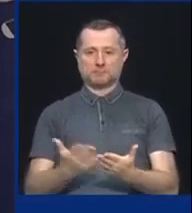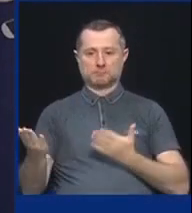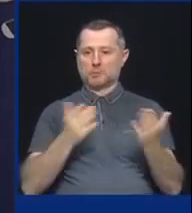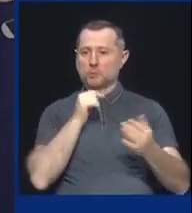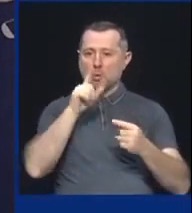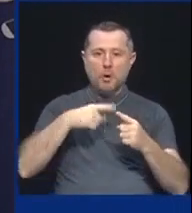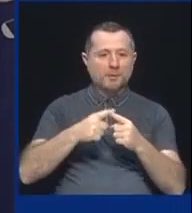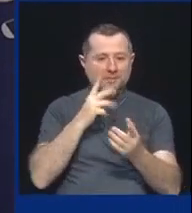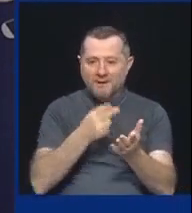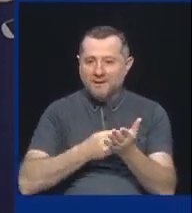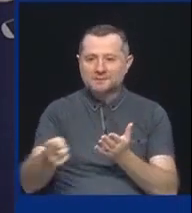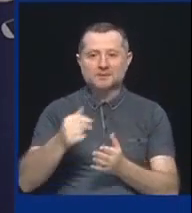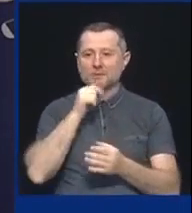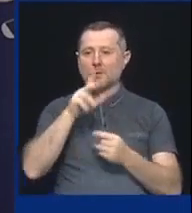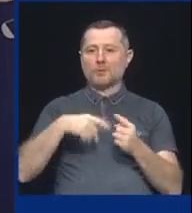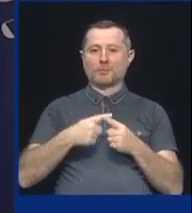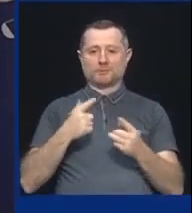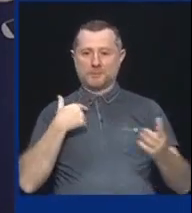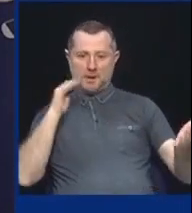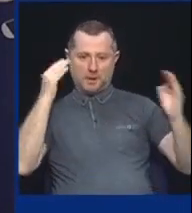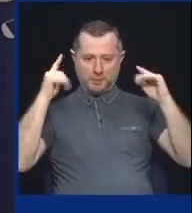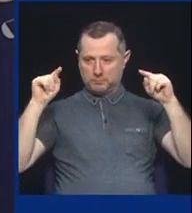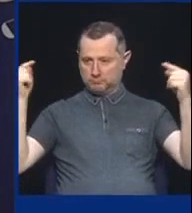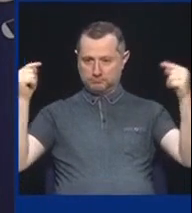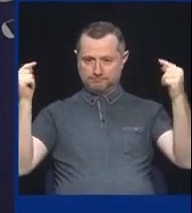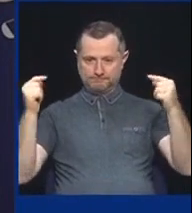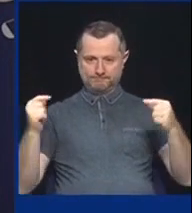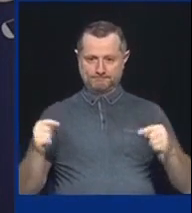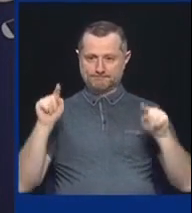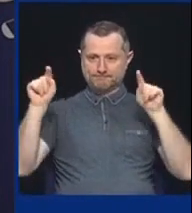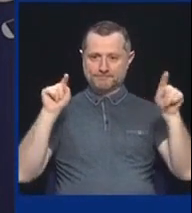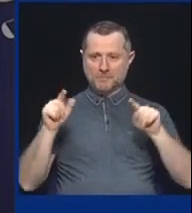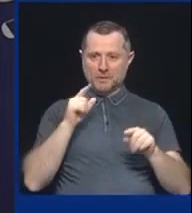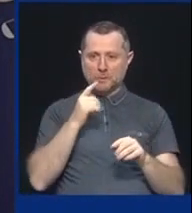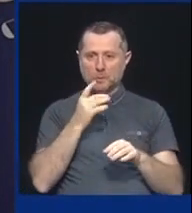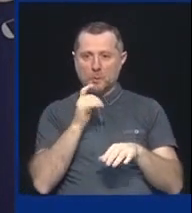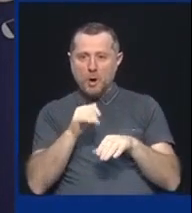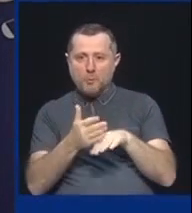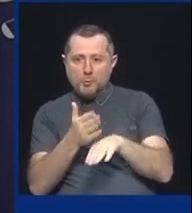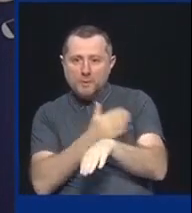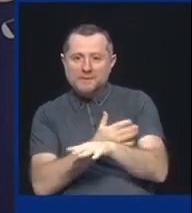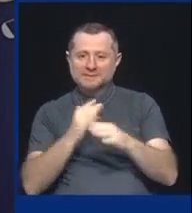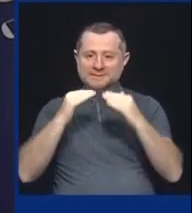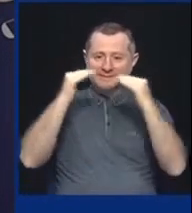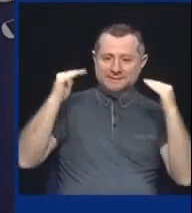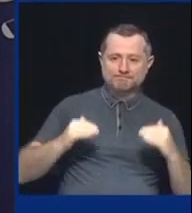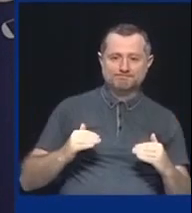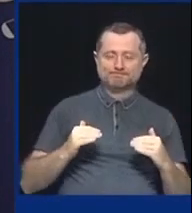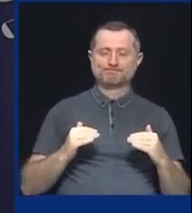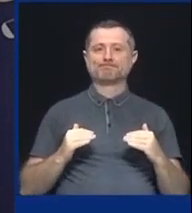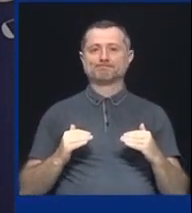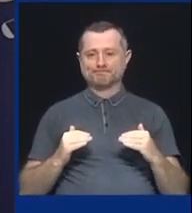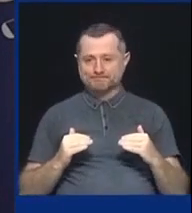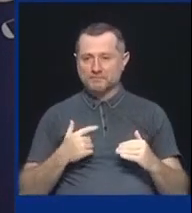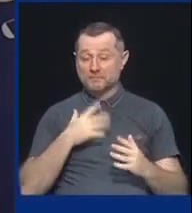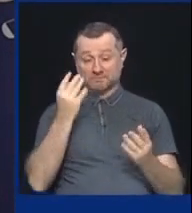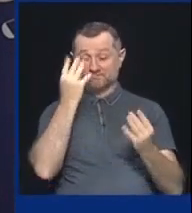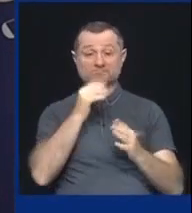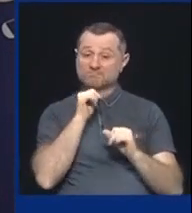thoughtful analysis. It's not about how do we make the system better. This is about